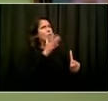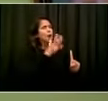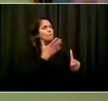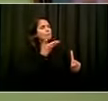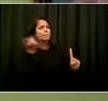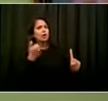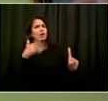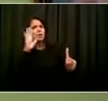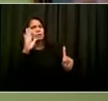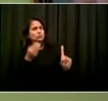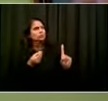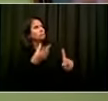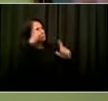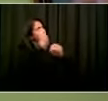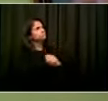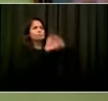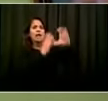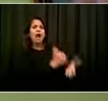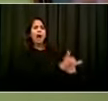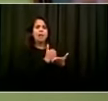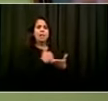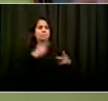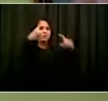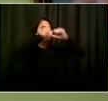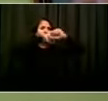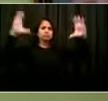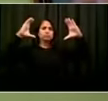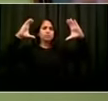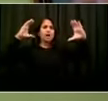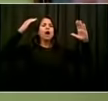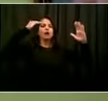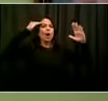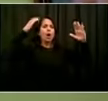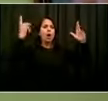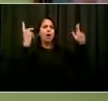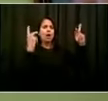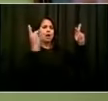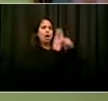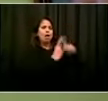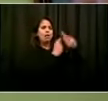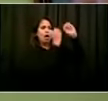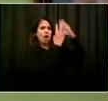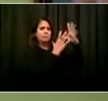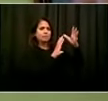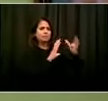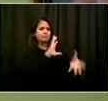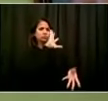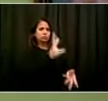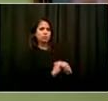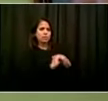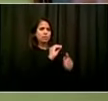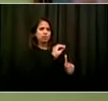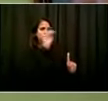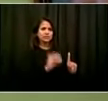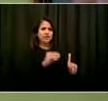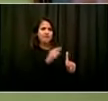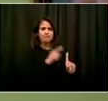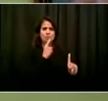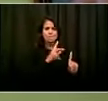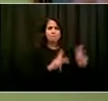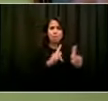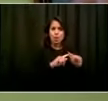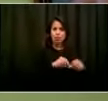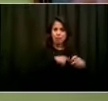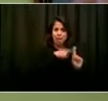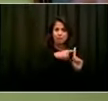know, the absolute testing numbers will vary depending on the amount of testing that's done. We do like to use both numbers, as you can tell from